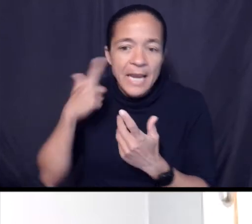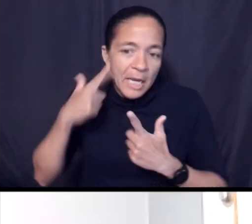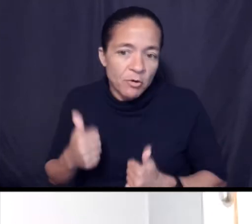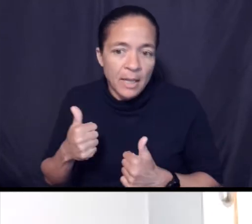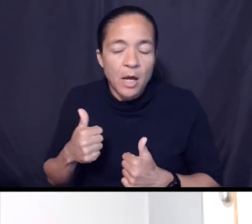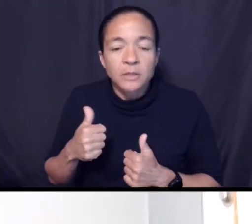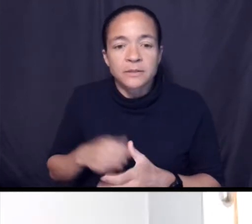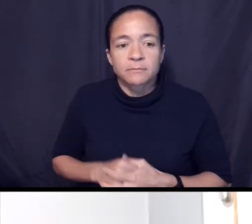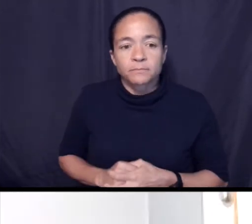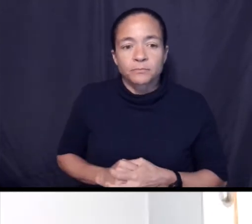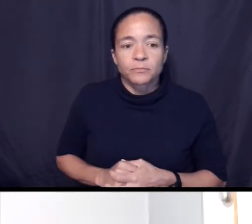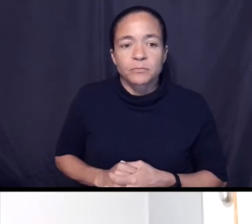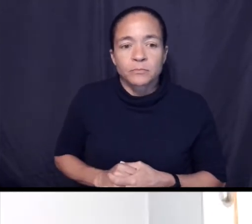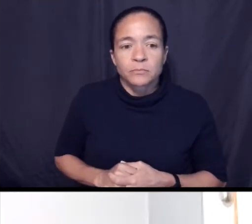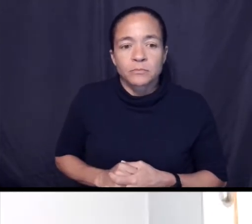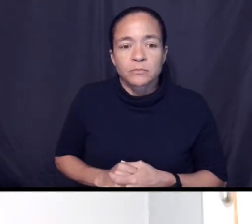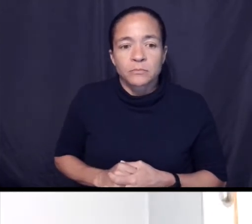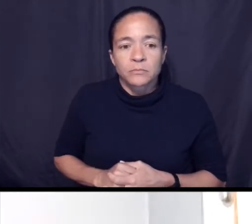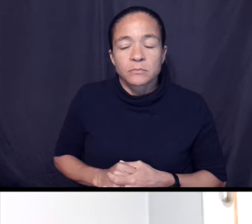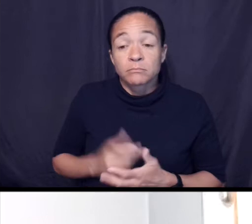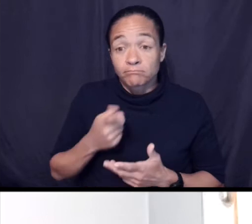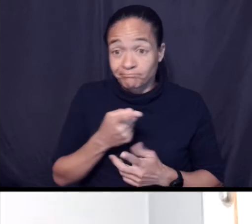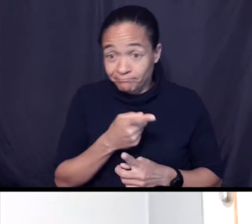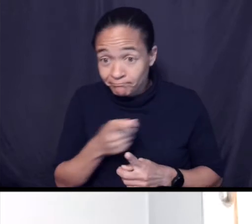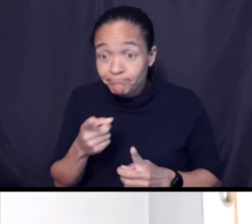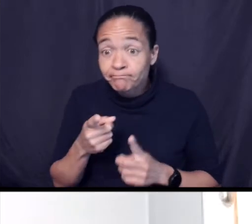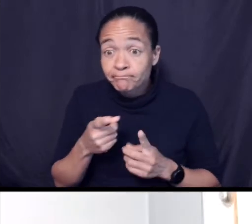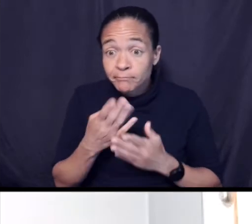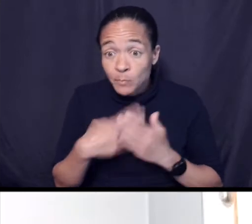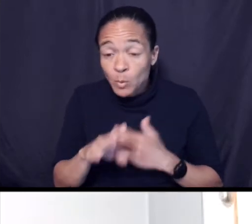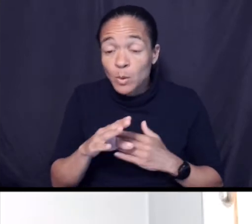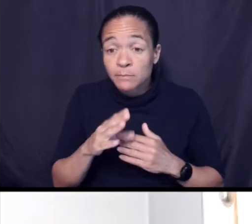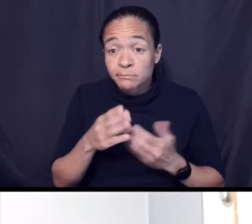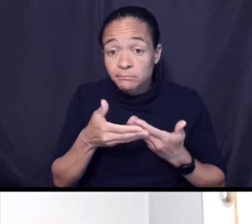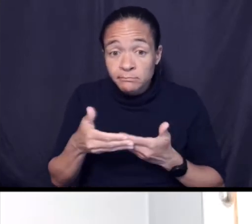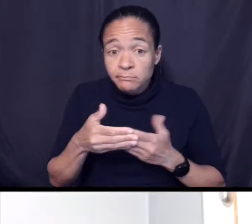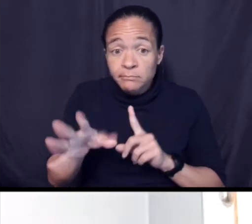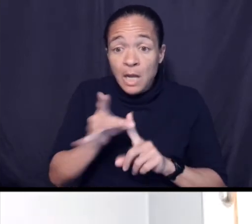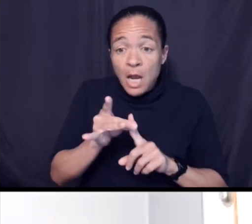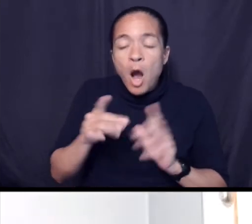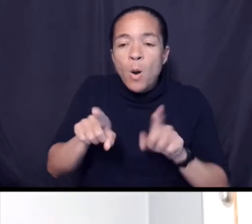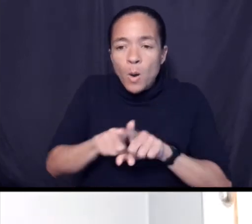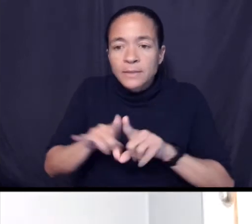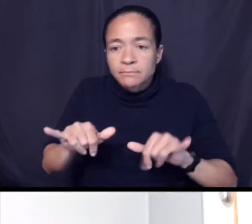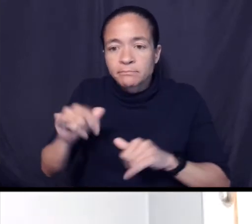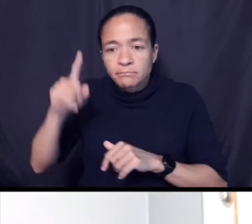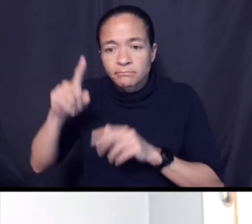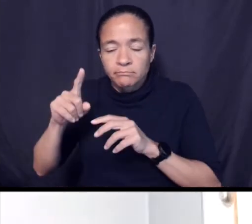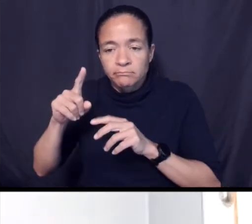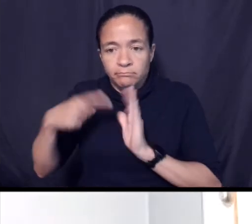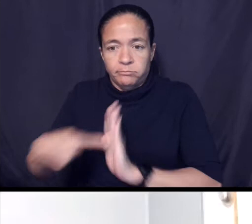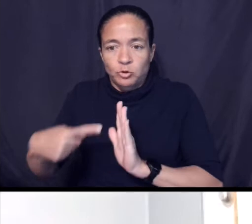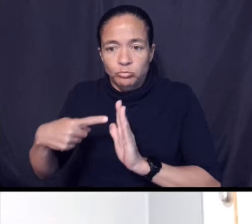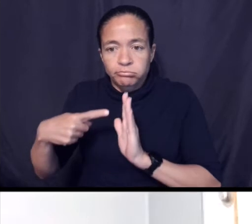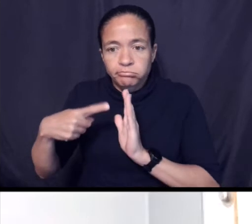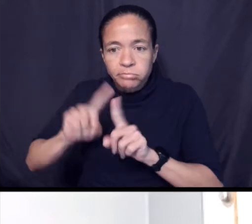10 to 20% of children who are born with congenital CMV show signs of neurologic damage at follow-up. With CMV is